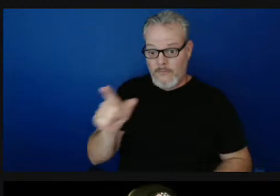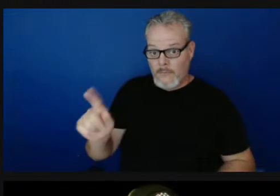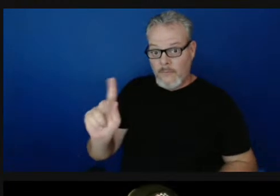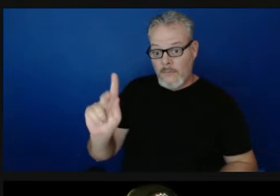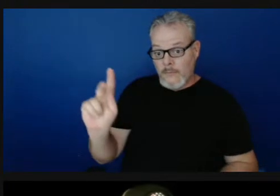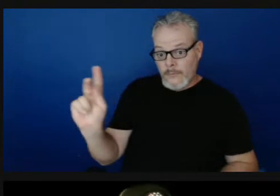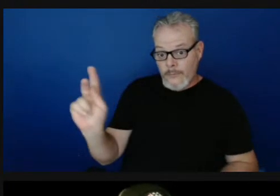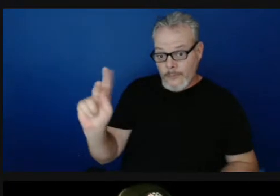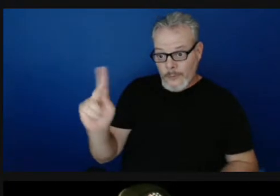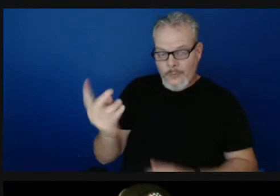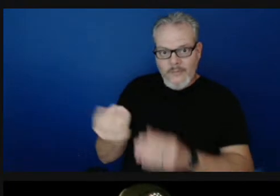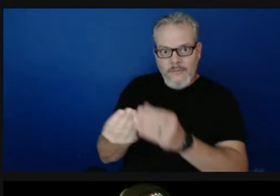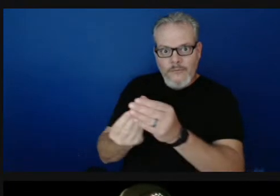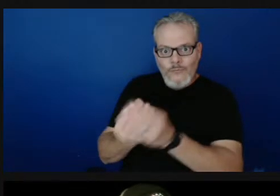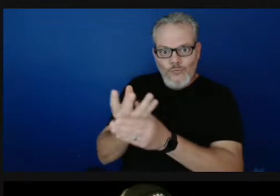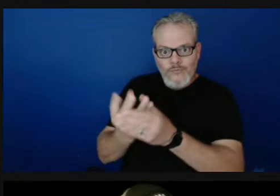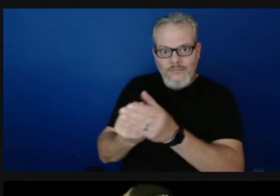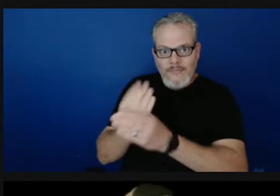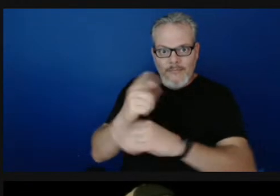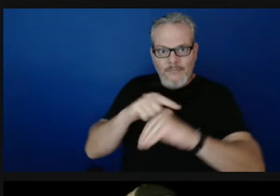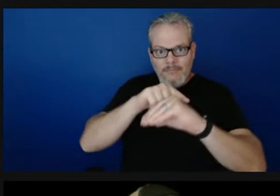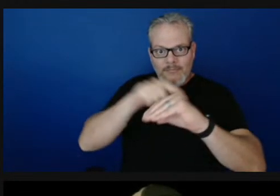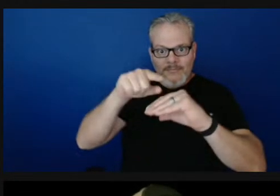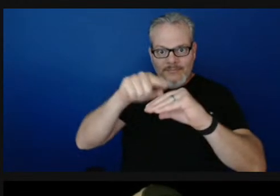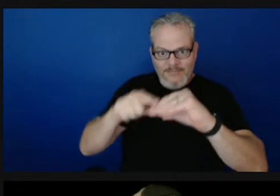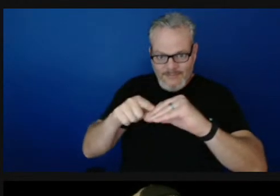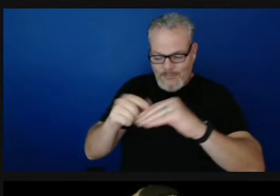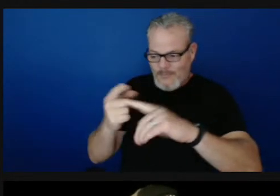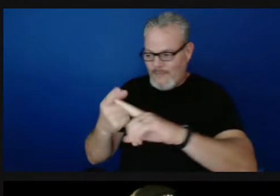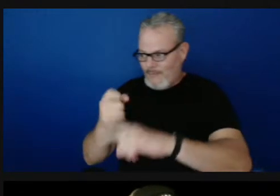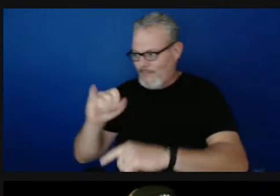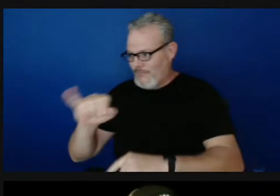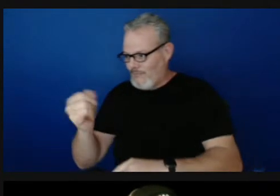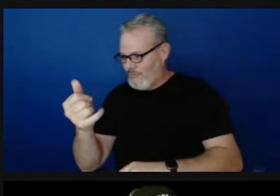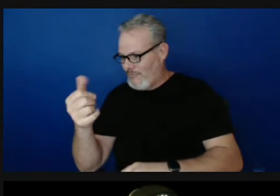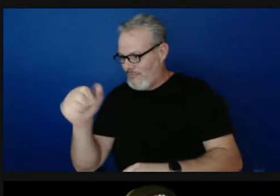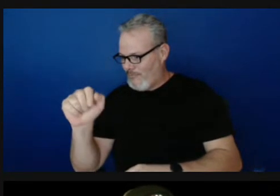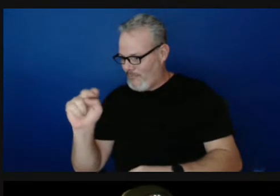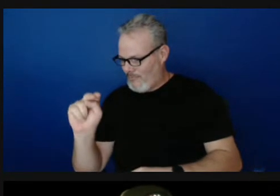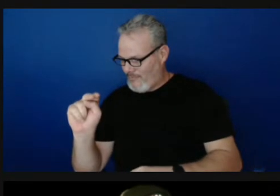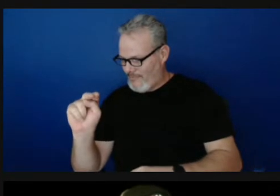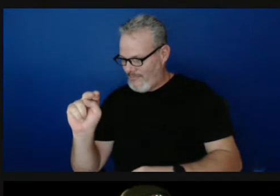over 12 days between December 23rd and January 3rd,